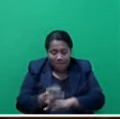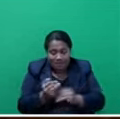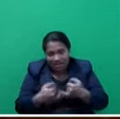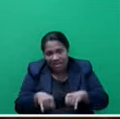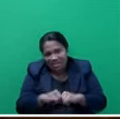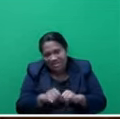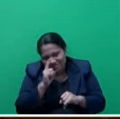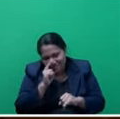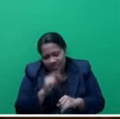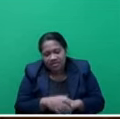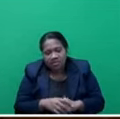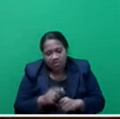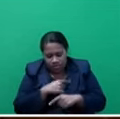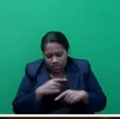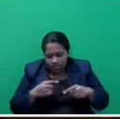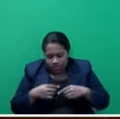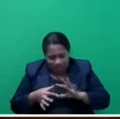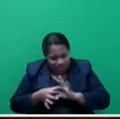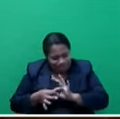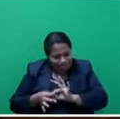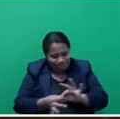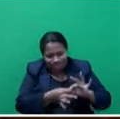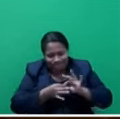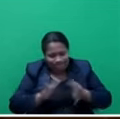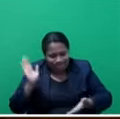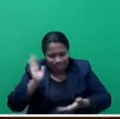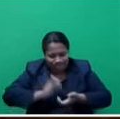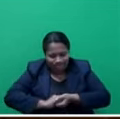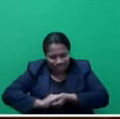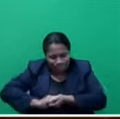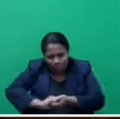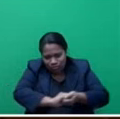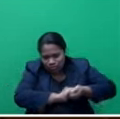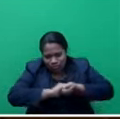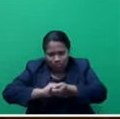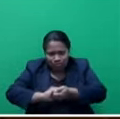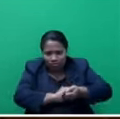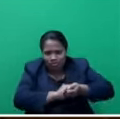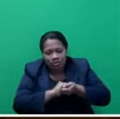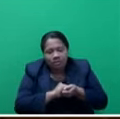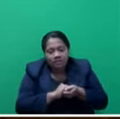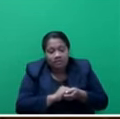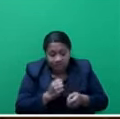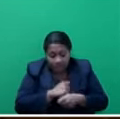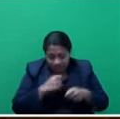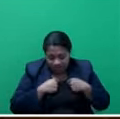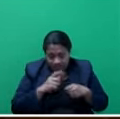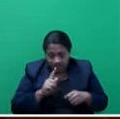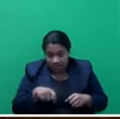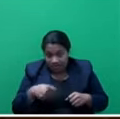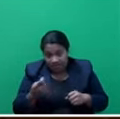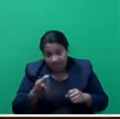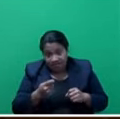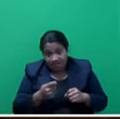and with whom we must work closely to ensure our common future. When our neighbors advance,